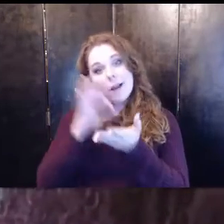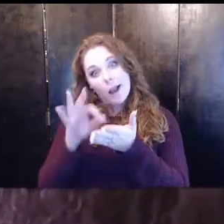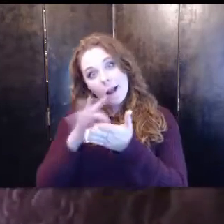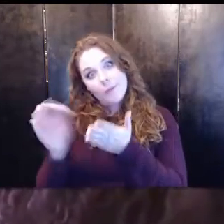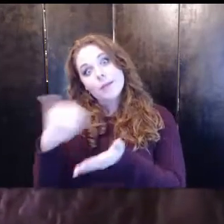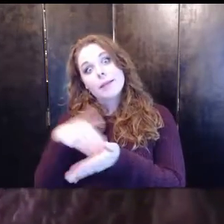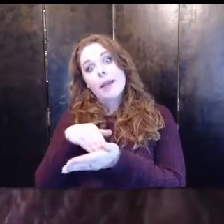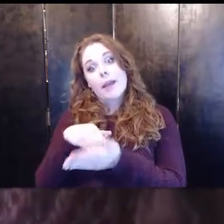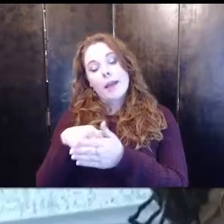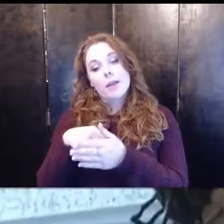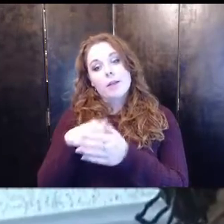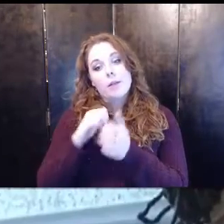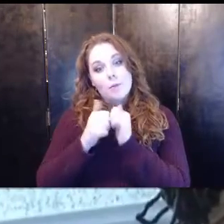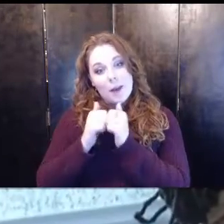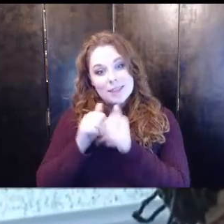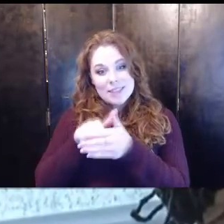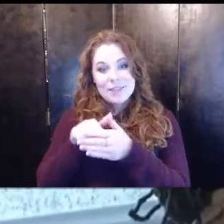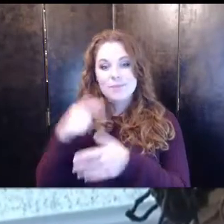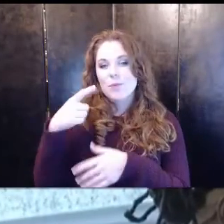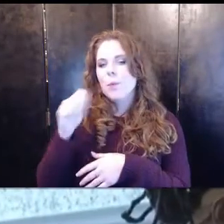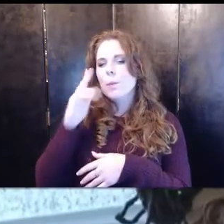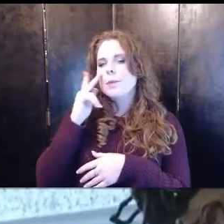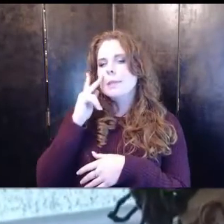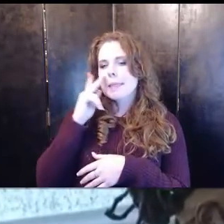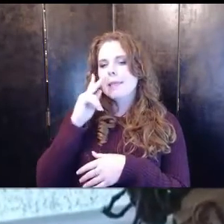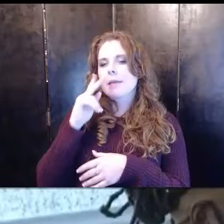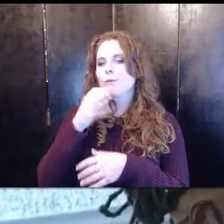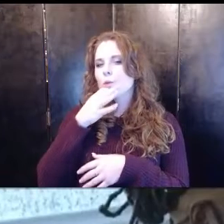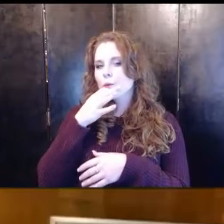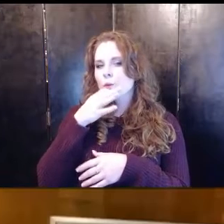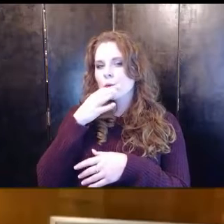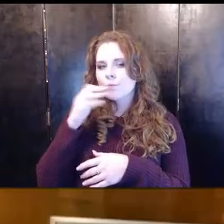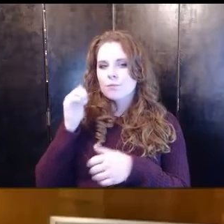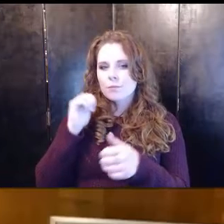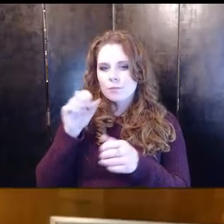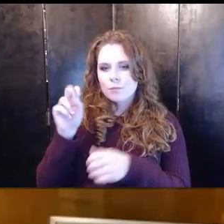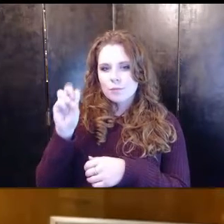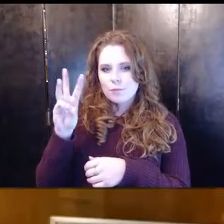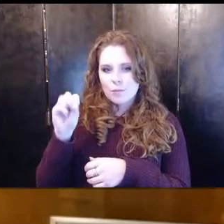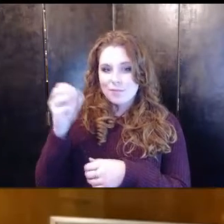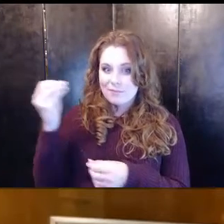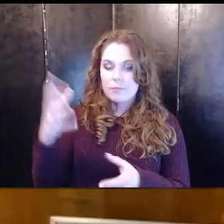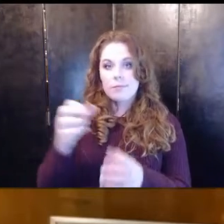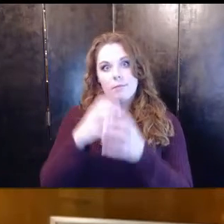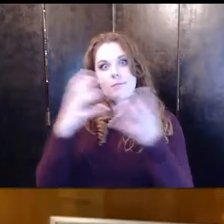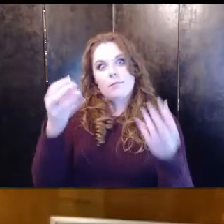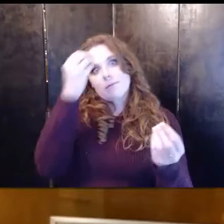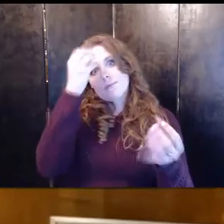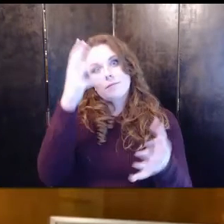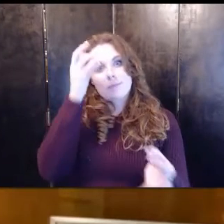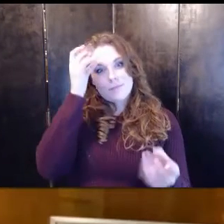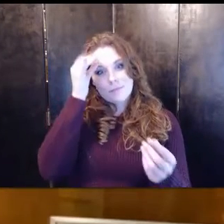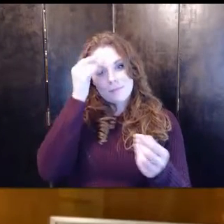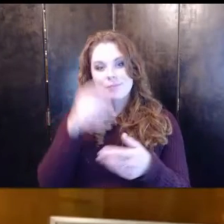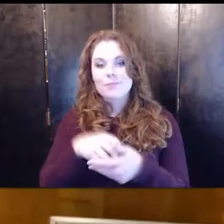runoff races in Georgia. We'll have more on that in our upcoming shows. Whew, that is a lot of information for you to think